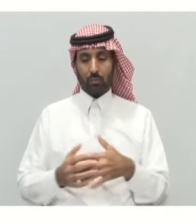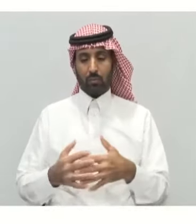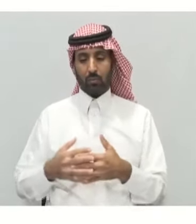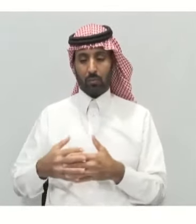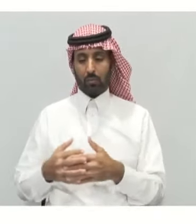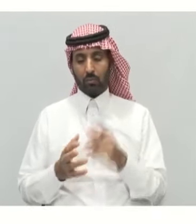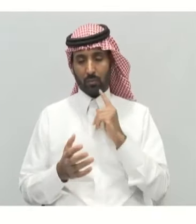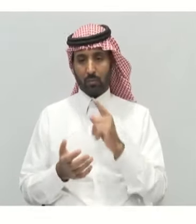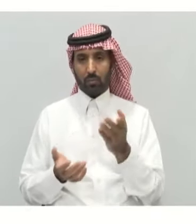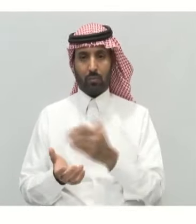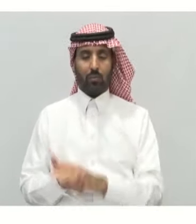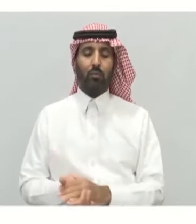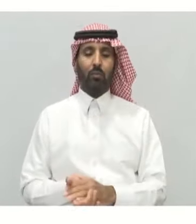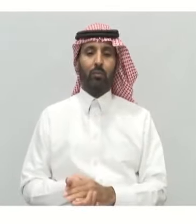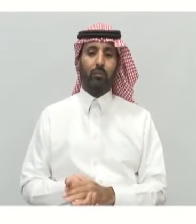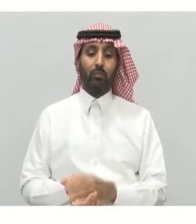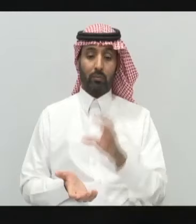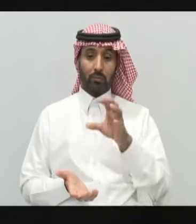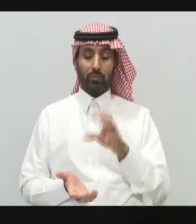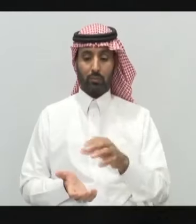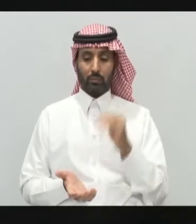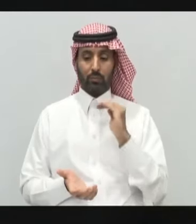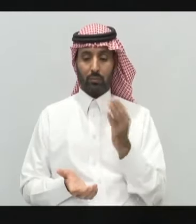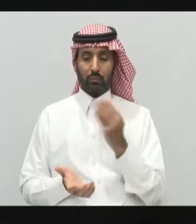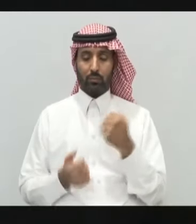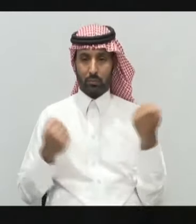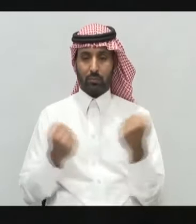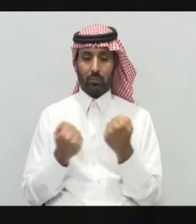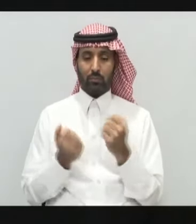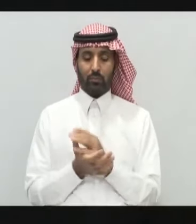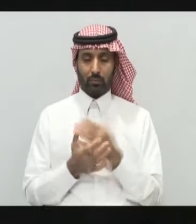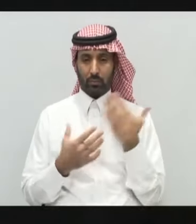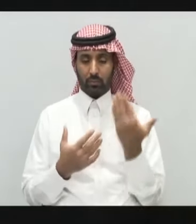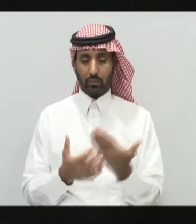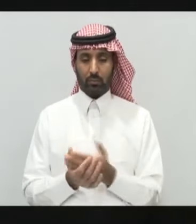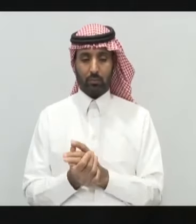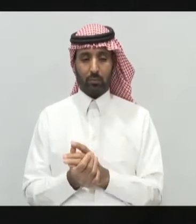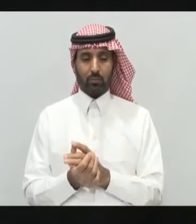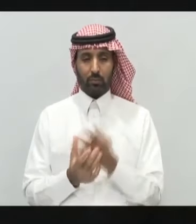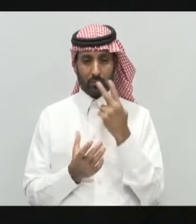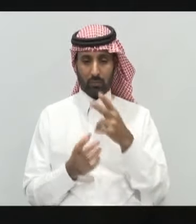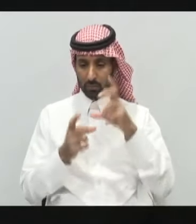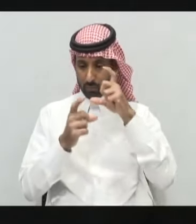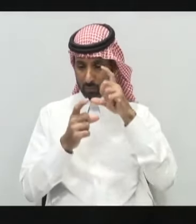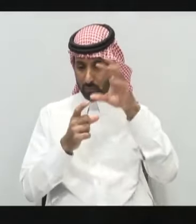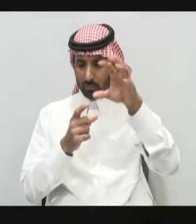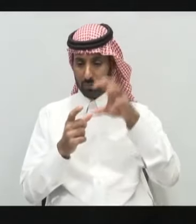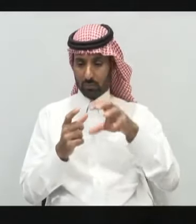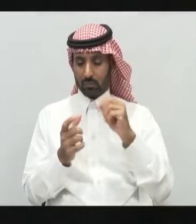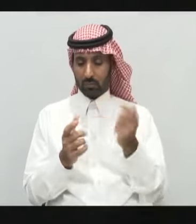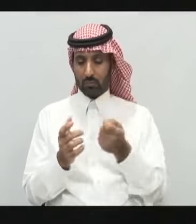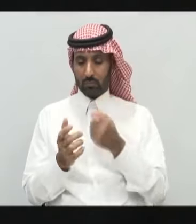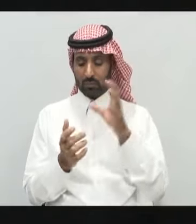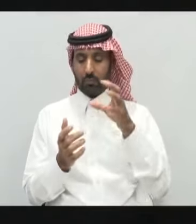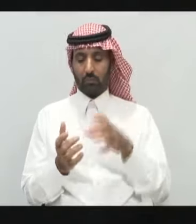French. So these are the answer of this exercise. It's very interesting to have a look at the teachers and write